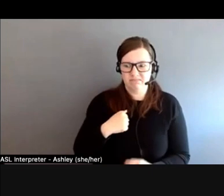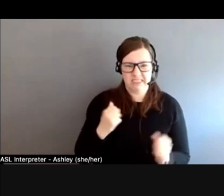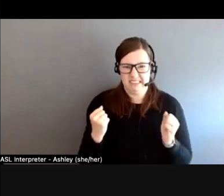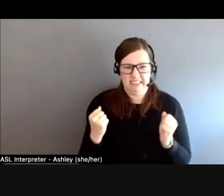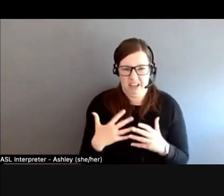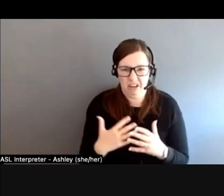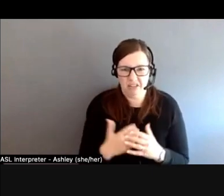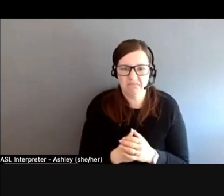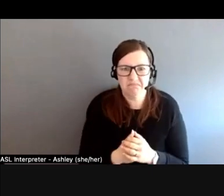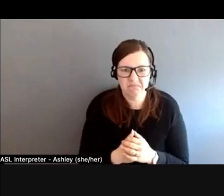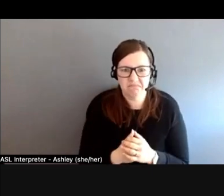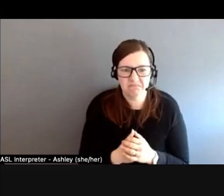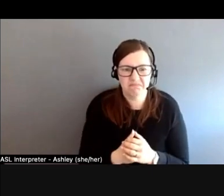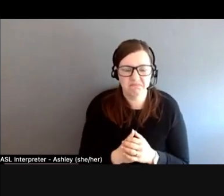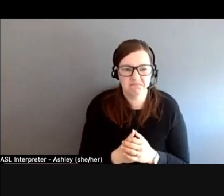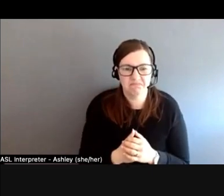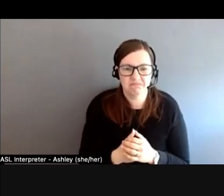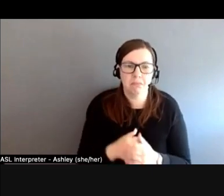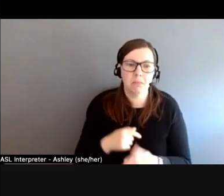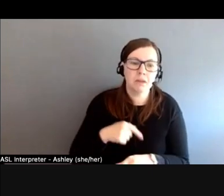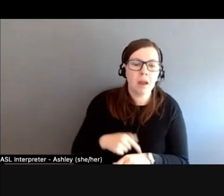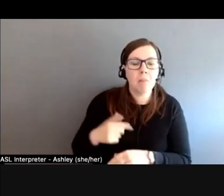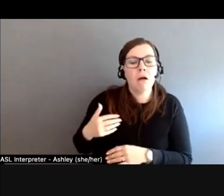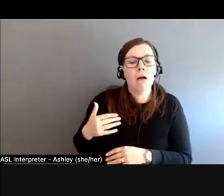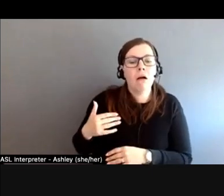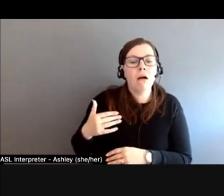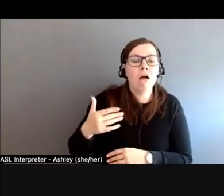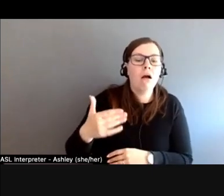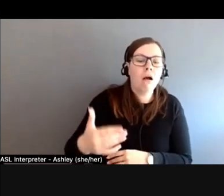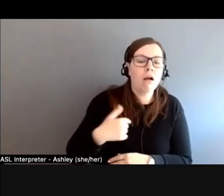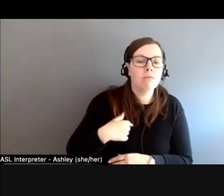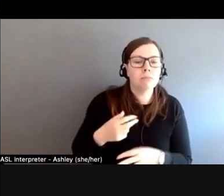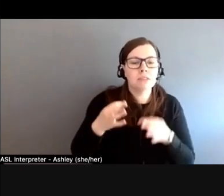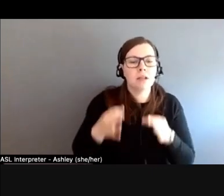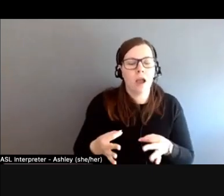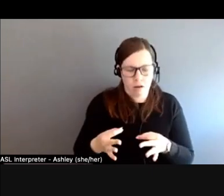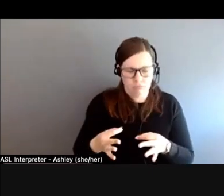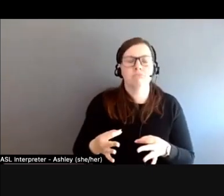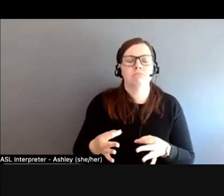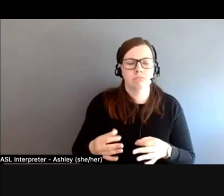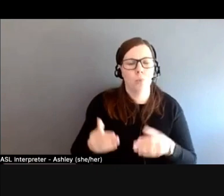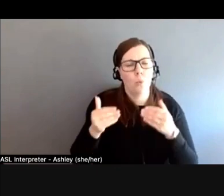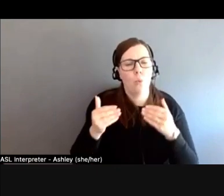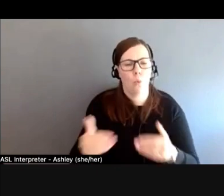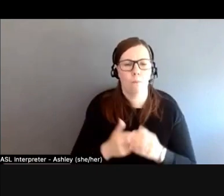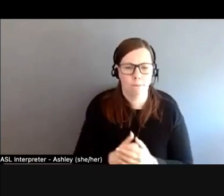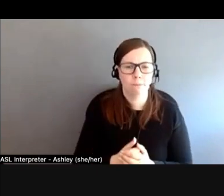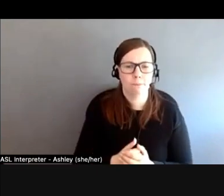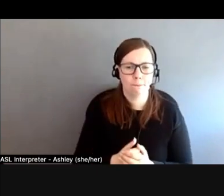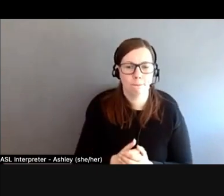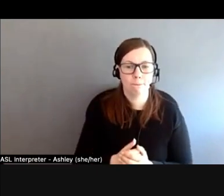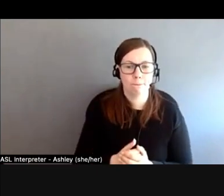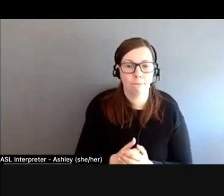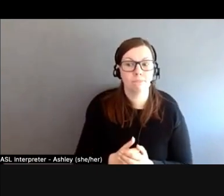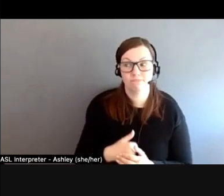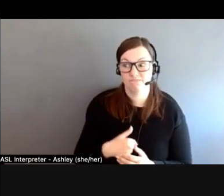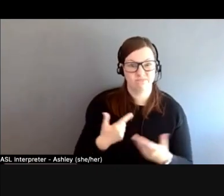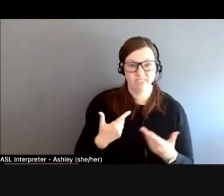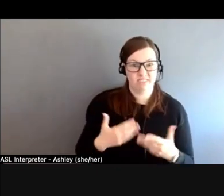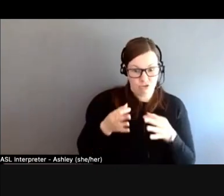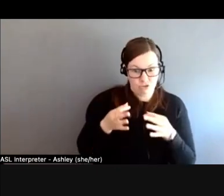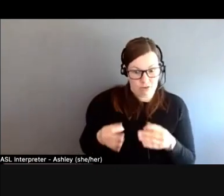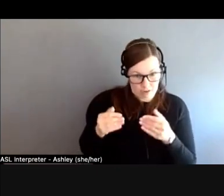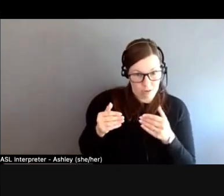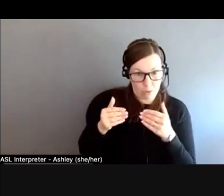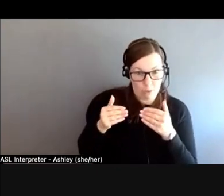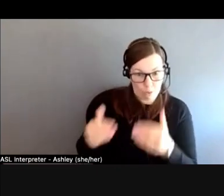and then I decided to go along. When I decided to go along, then I realized